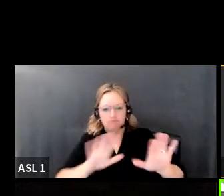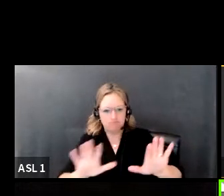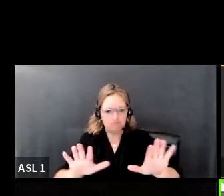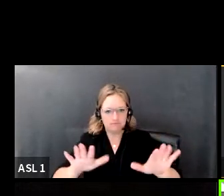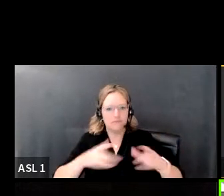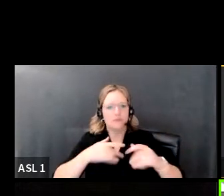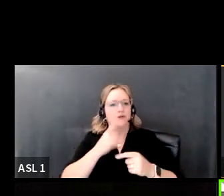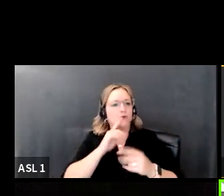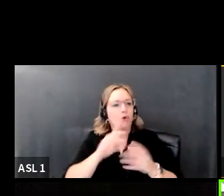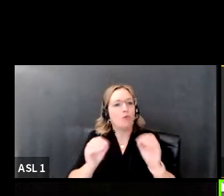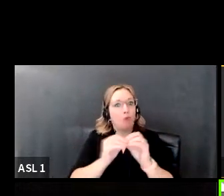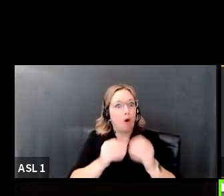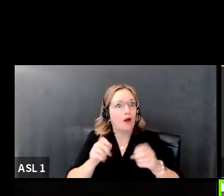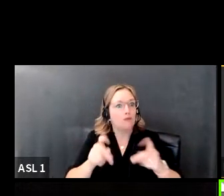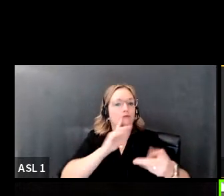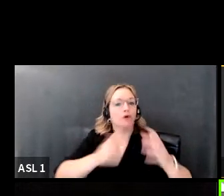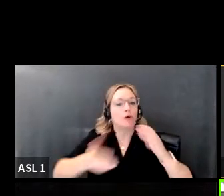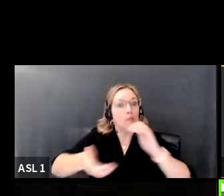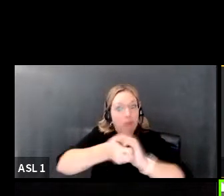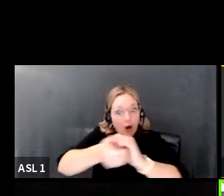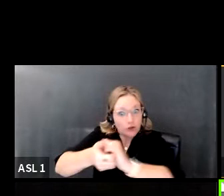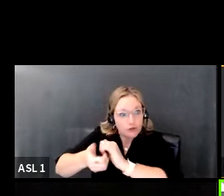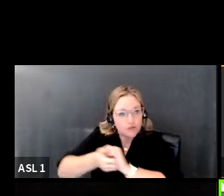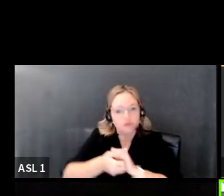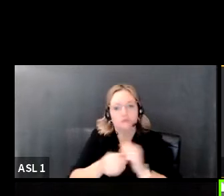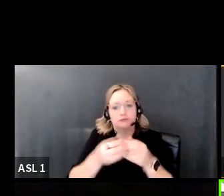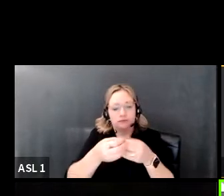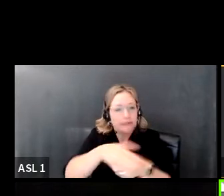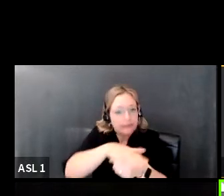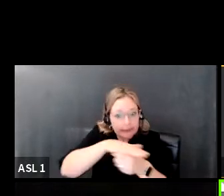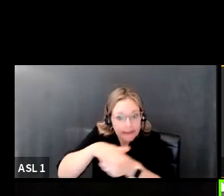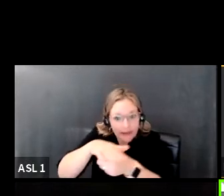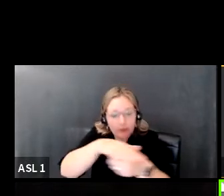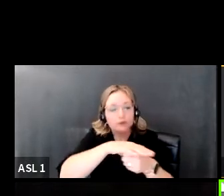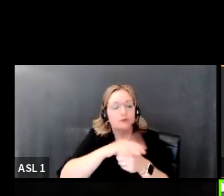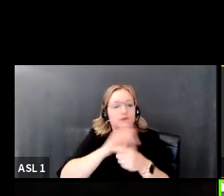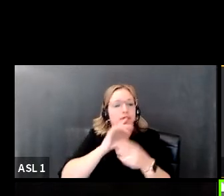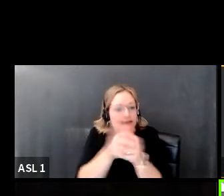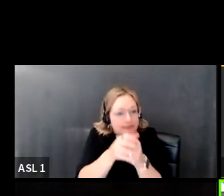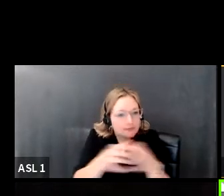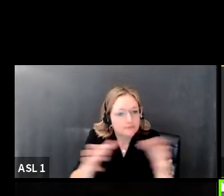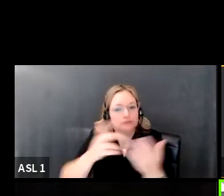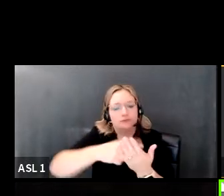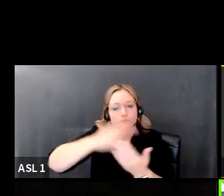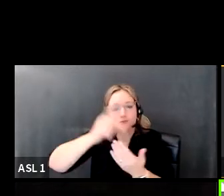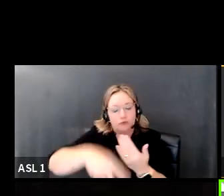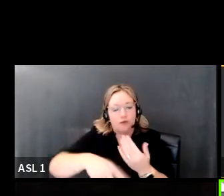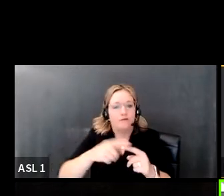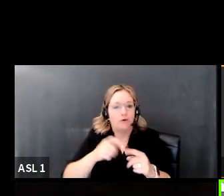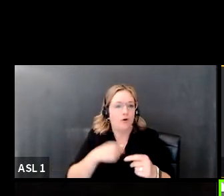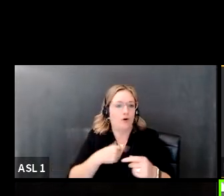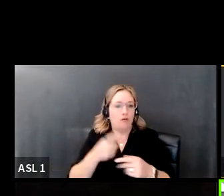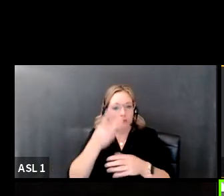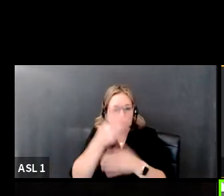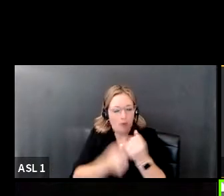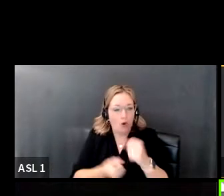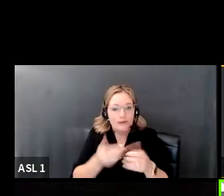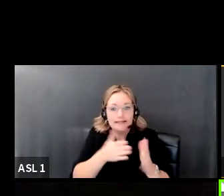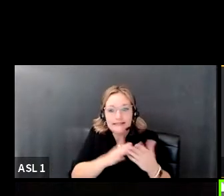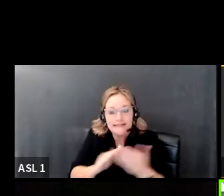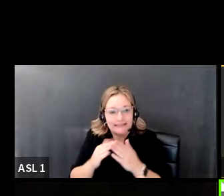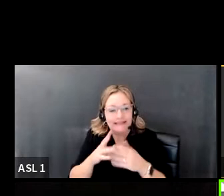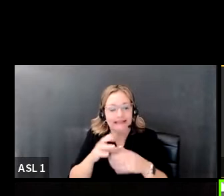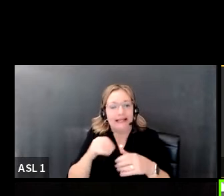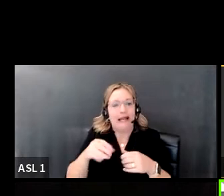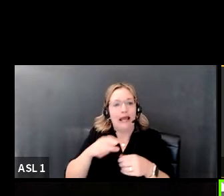opportunities for partnership within those neighborhoods and across the city now with the expansion of the program to suburban and rural through that visible